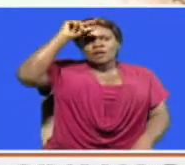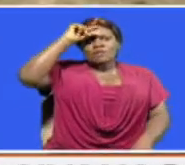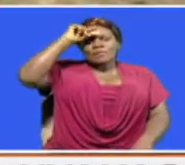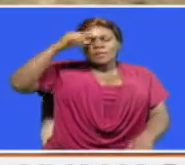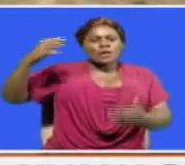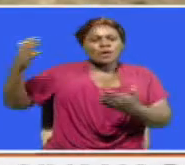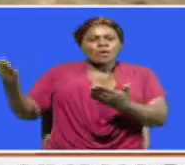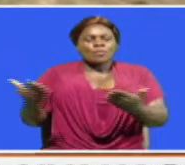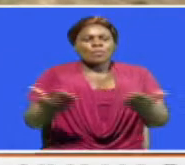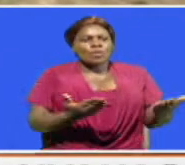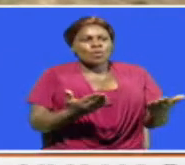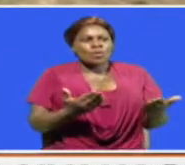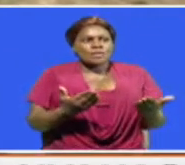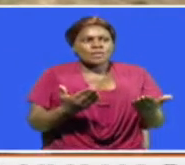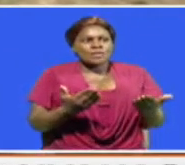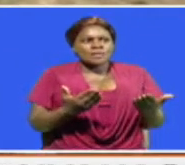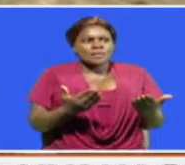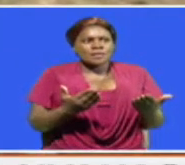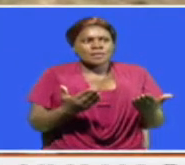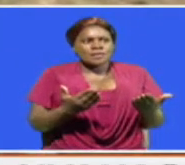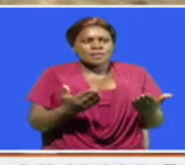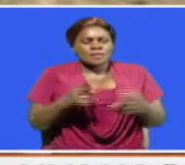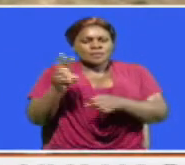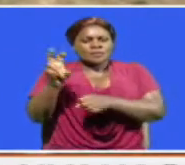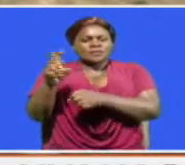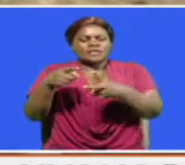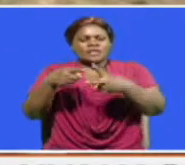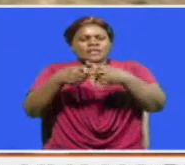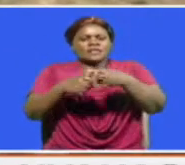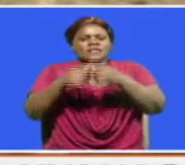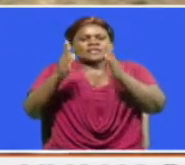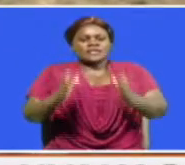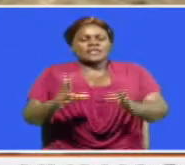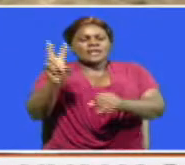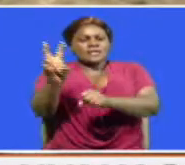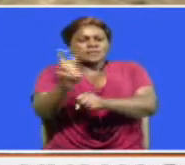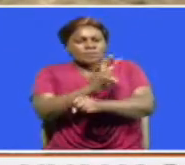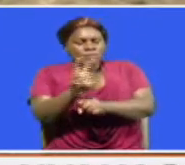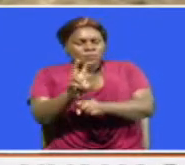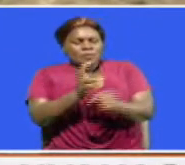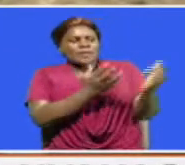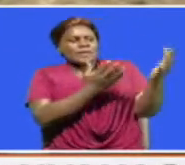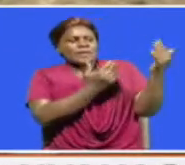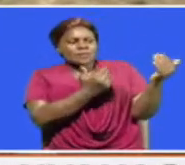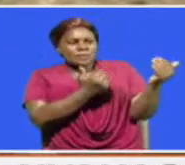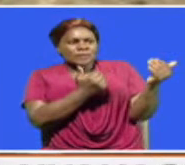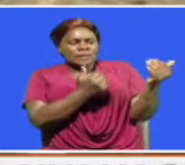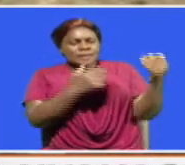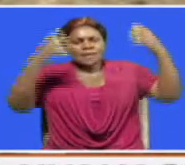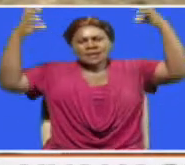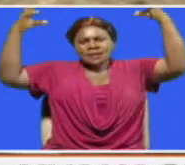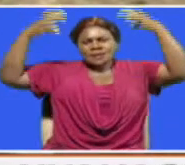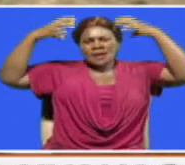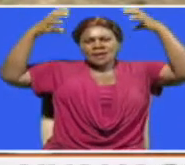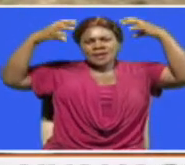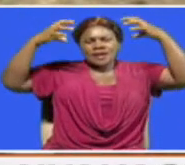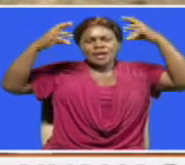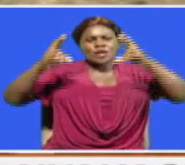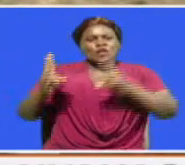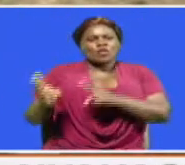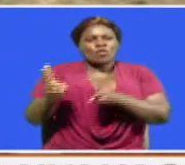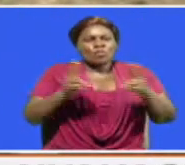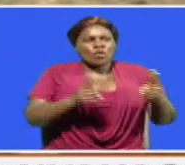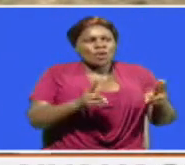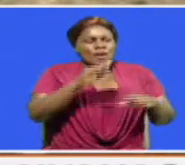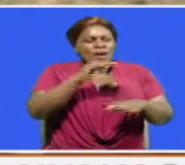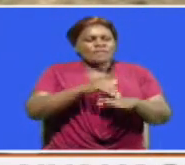brought some engineers who have done the survey, and expecting El Nino, if normal floodings has